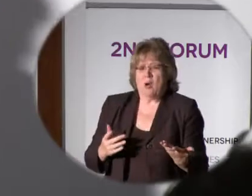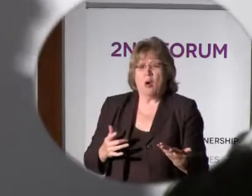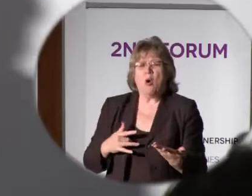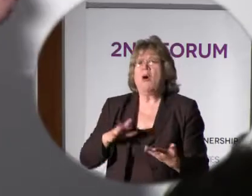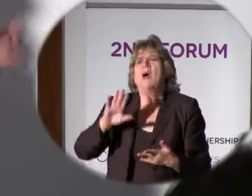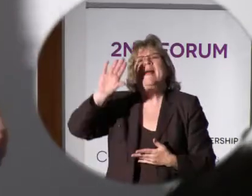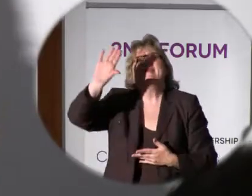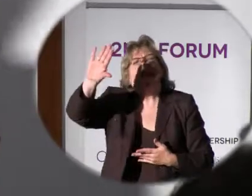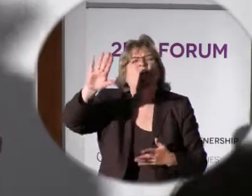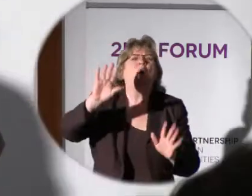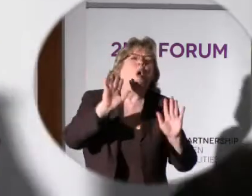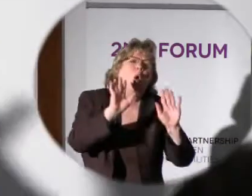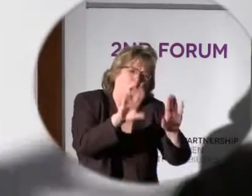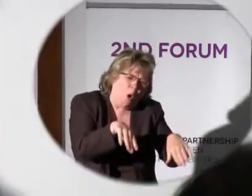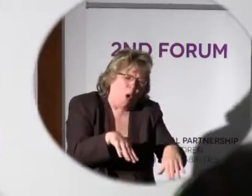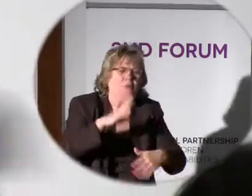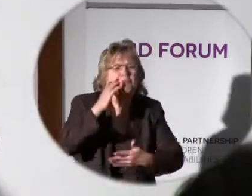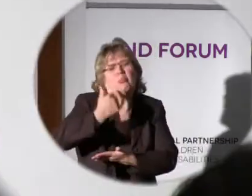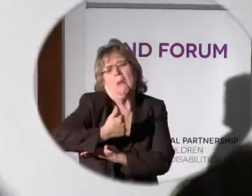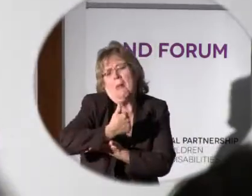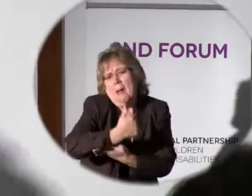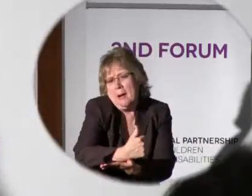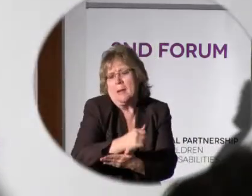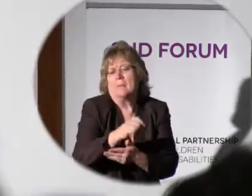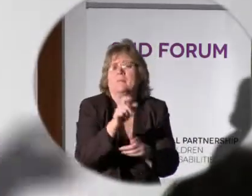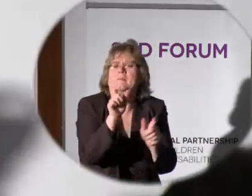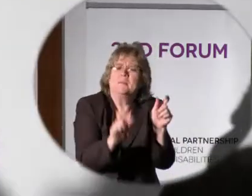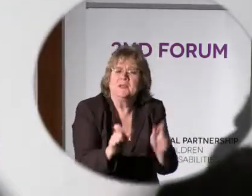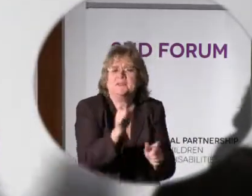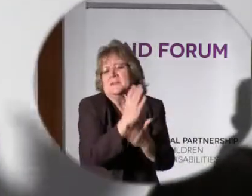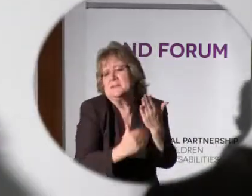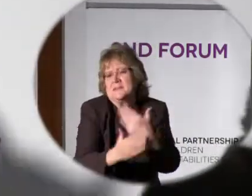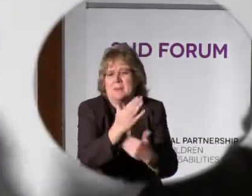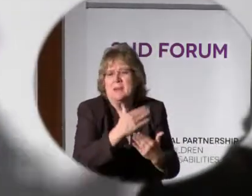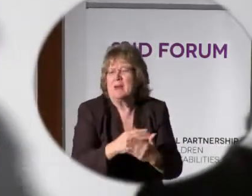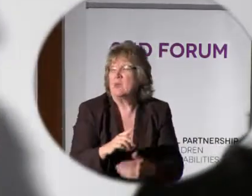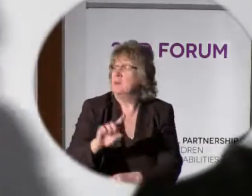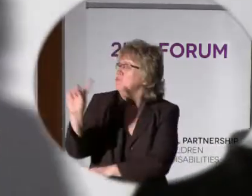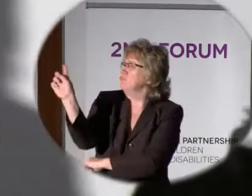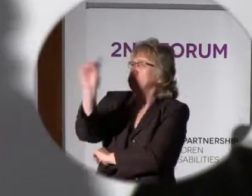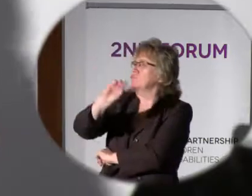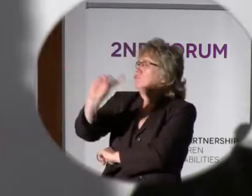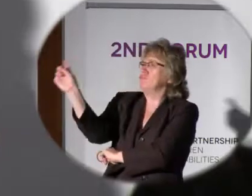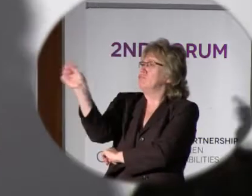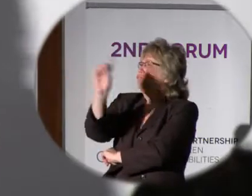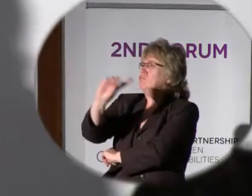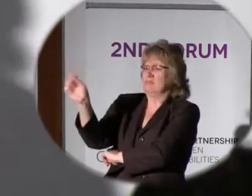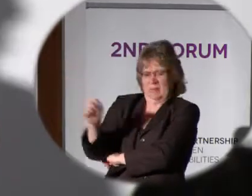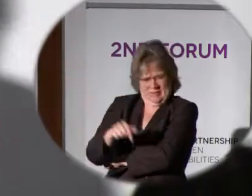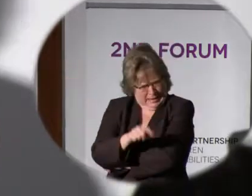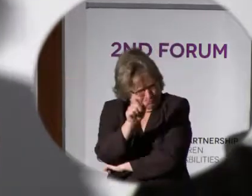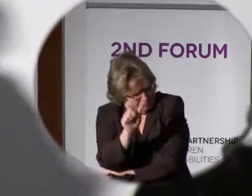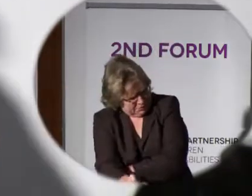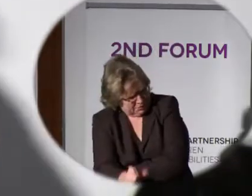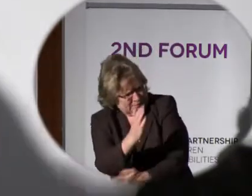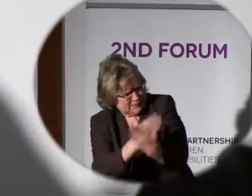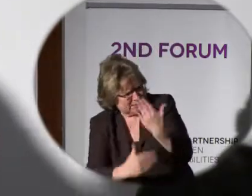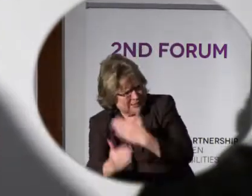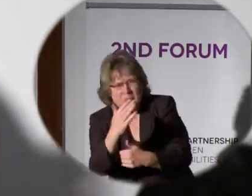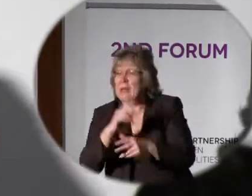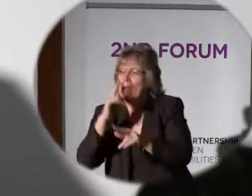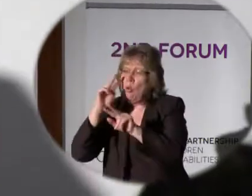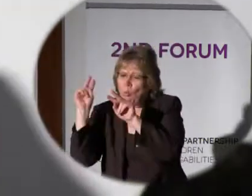us a favor. This is a right of all people on earth, and that right has to be asked